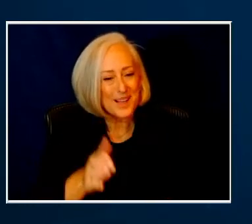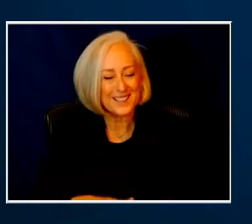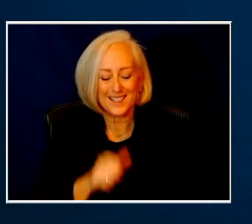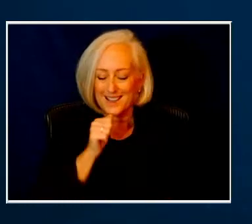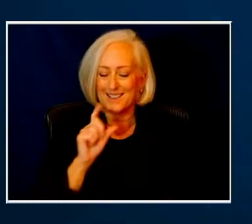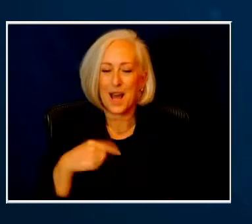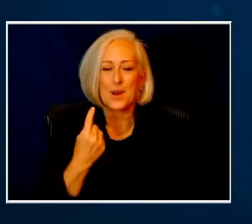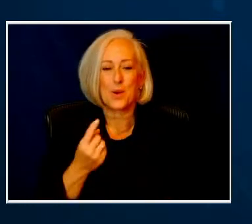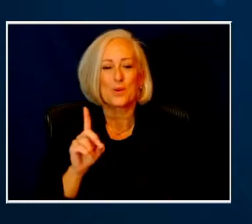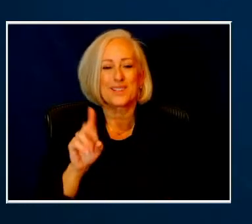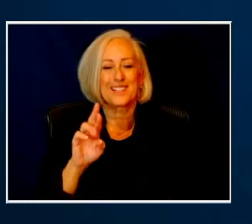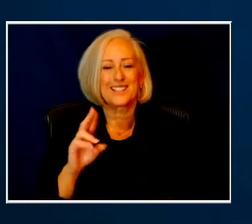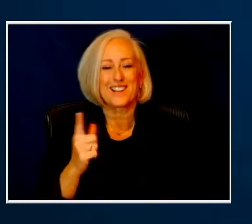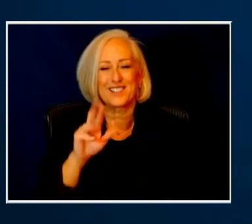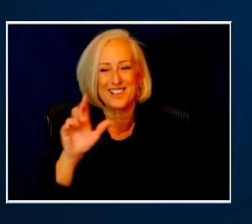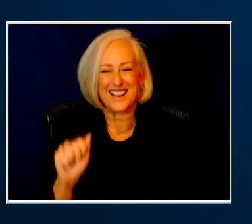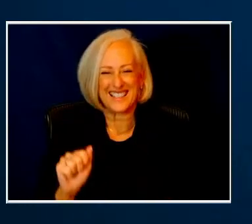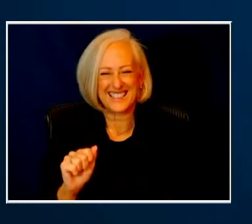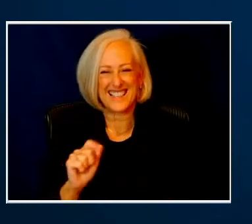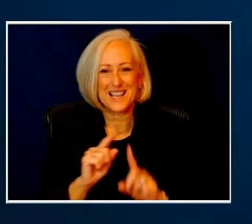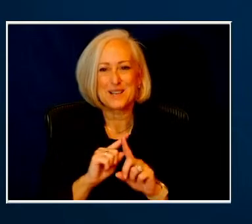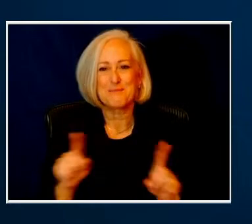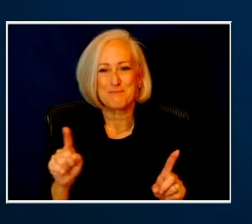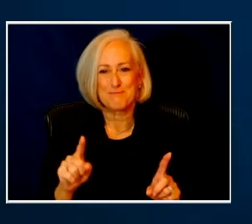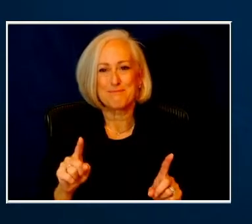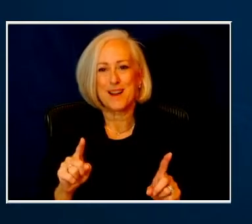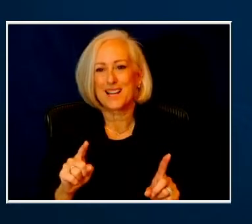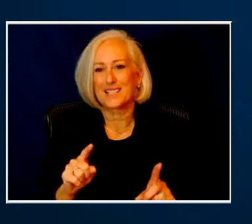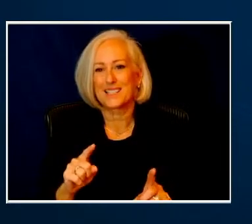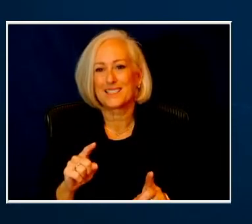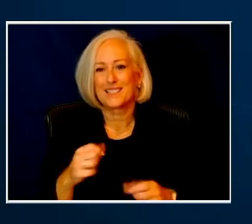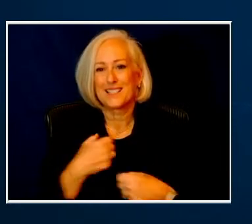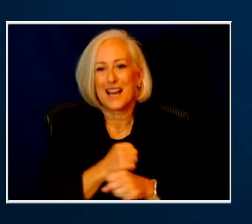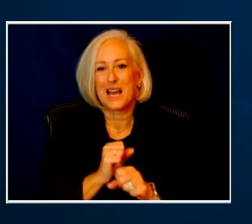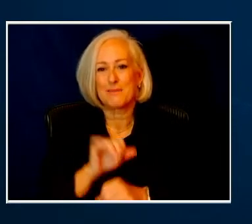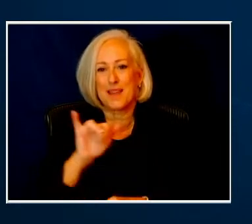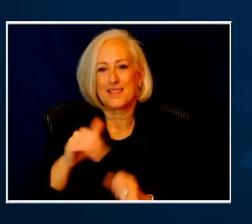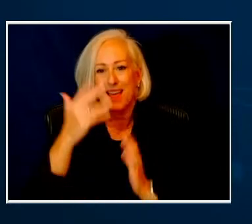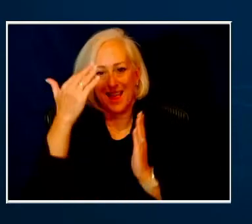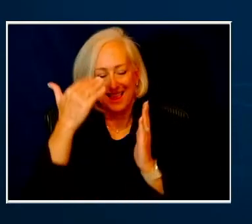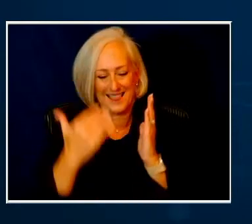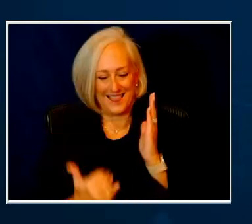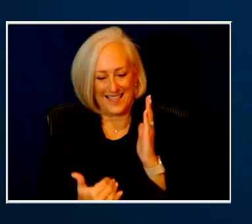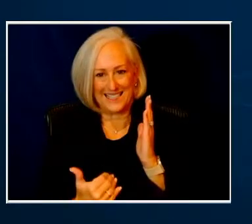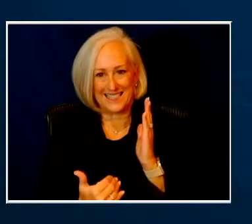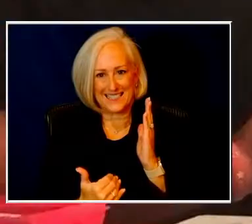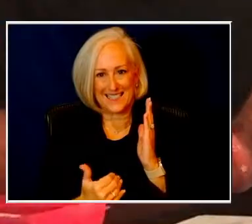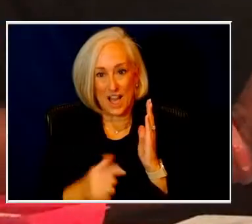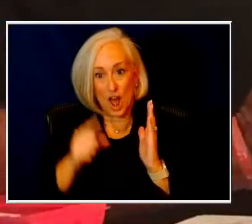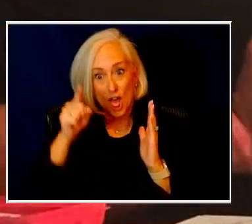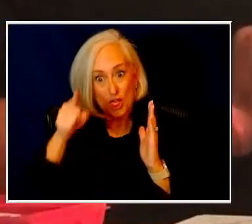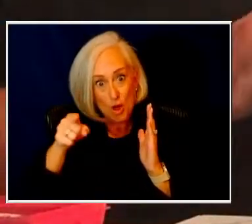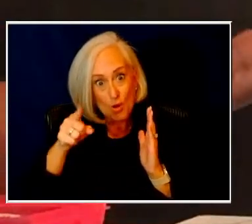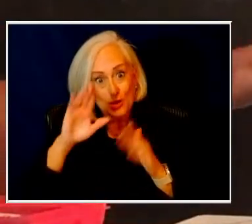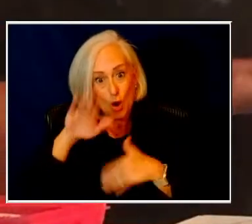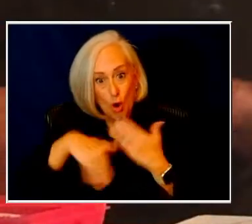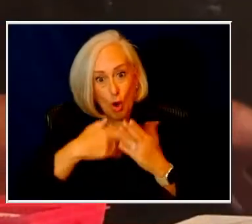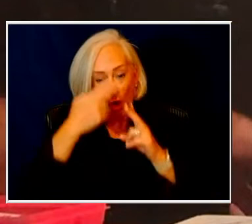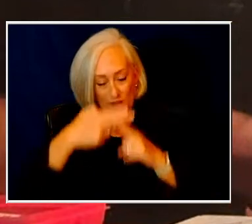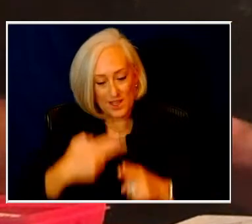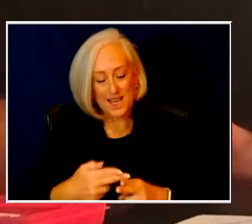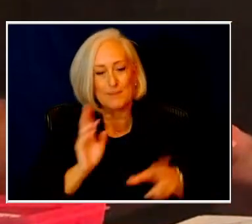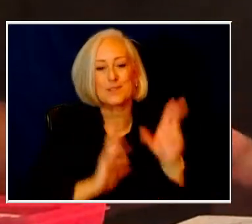Garcia, we were going through some stuff, and I made this list. And these are all of the names of all the